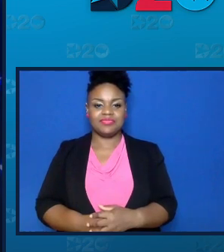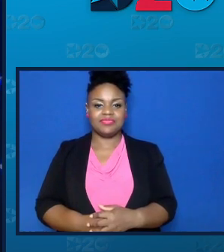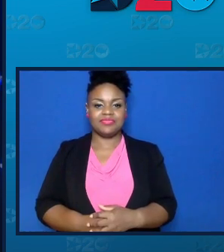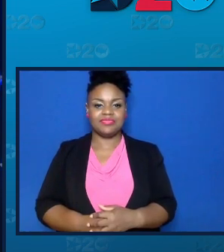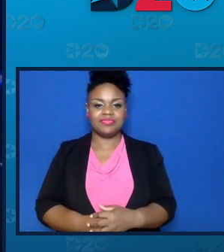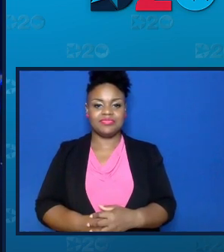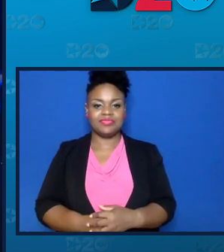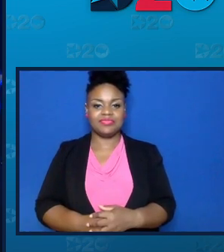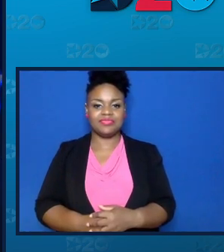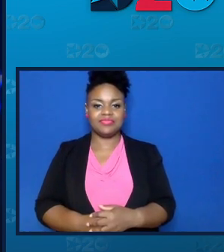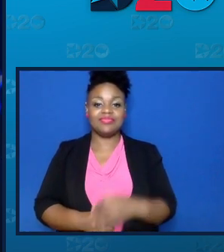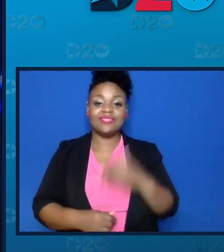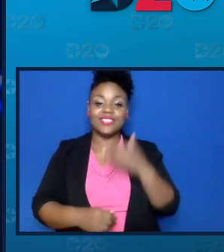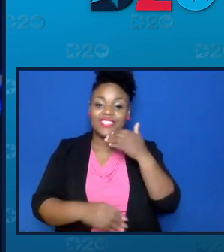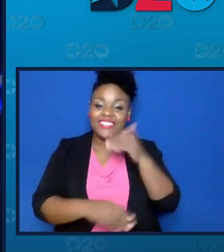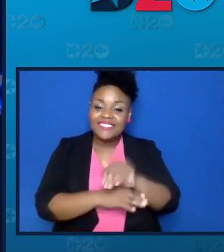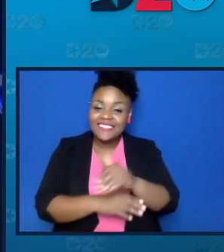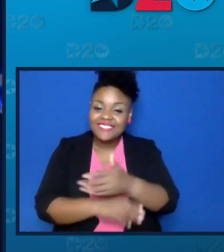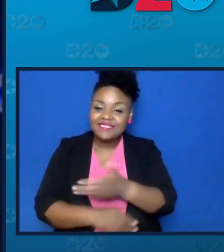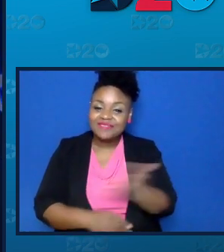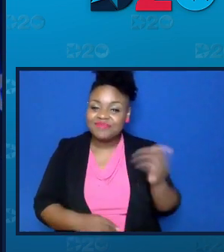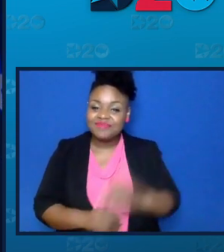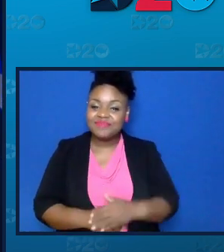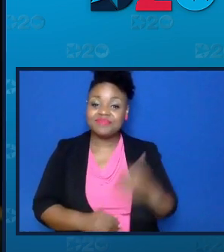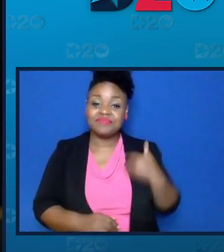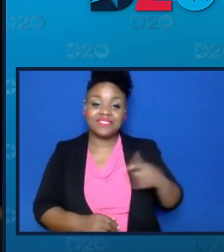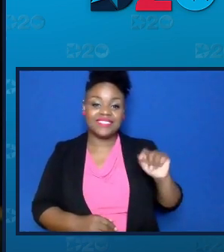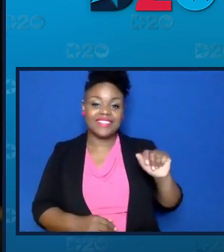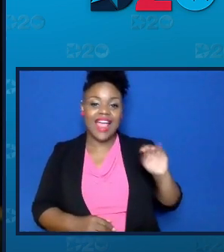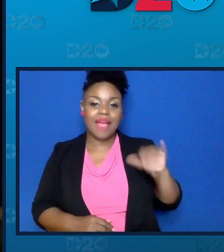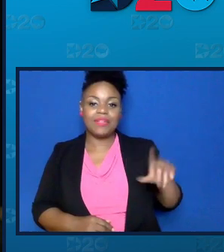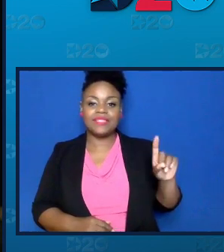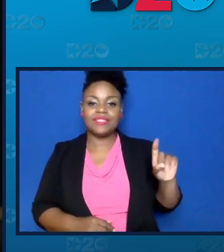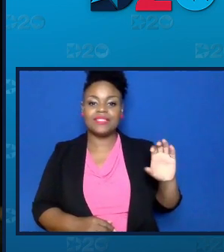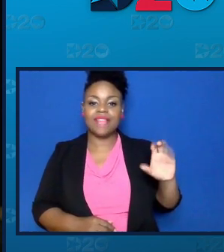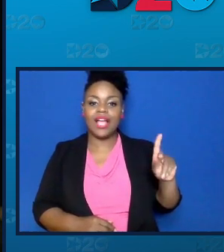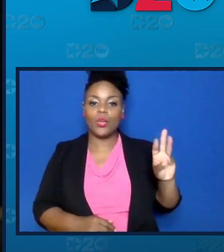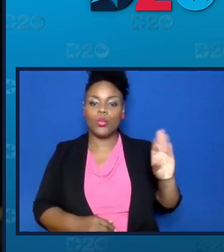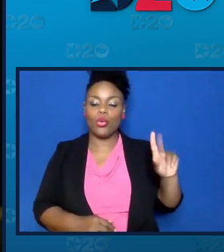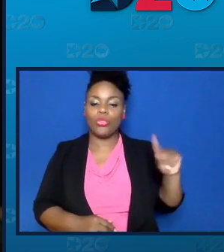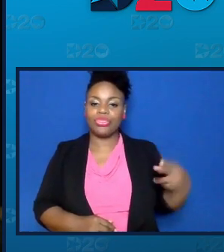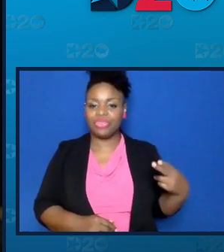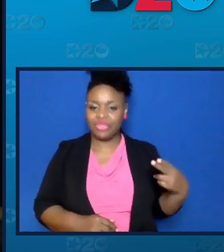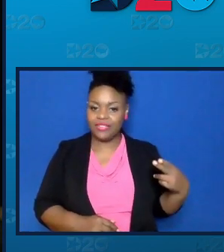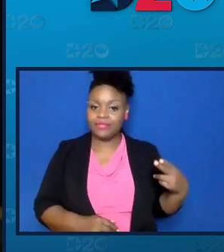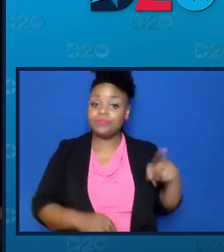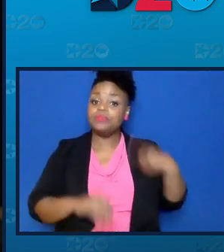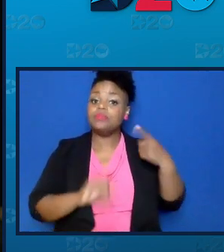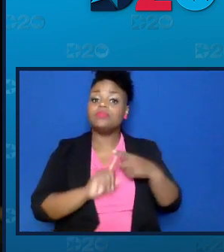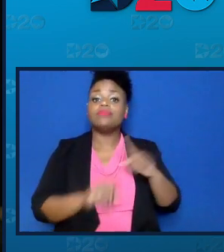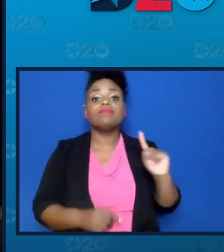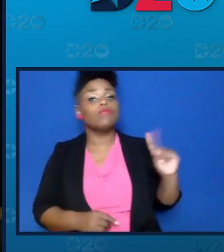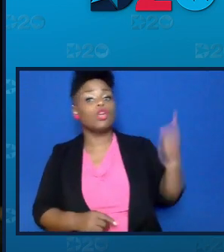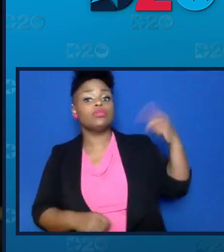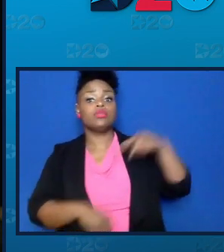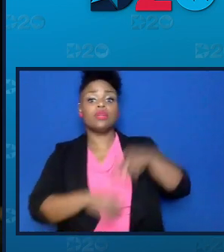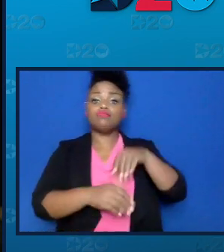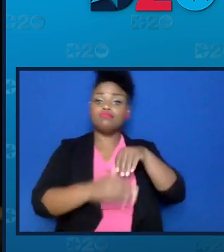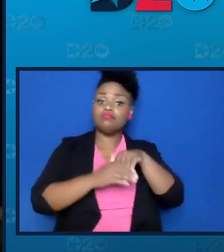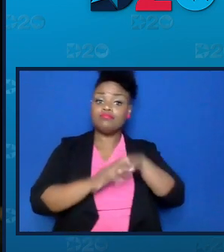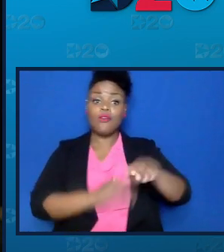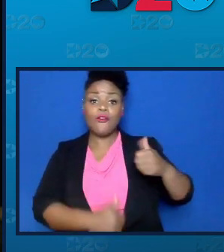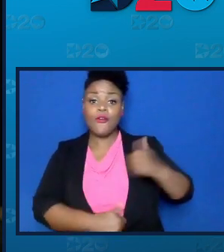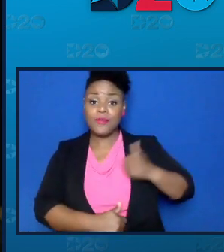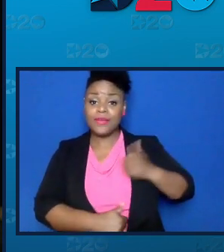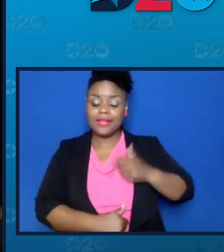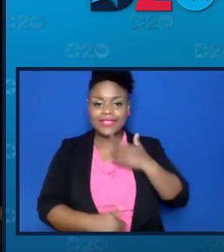Good evening, I'm Tammy Duckworth. When I first enlisted in the Army, I was eager to serve my country, yet anxious whether I'd be able